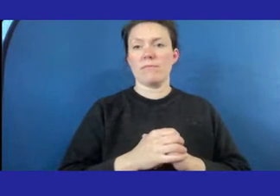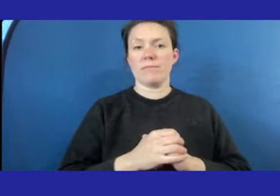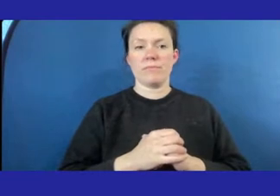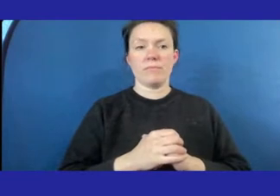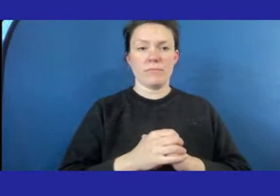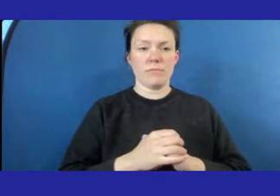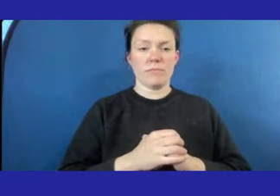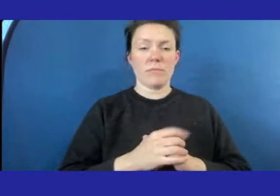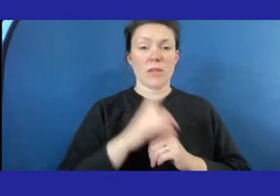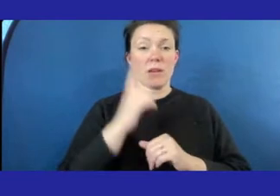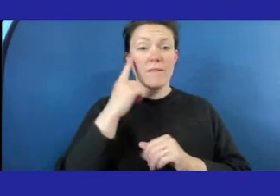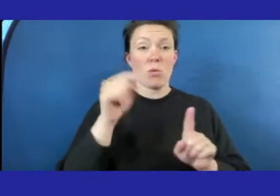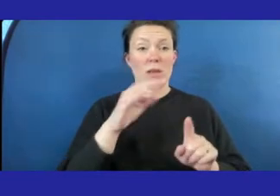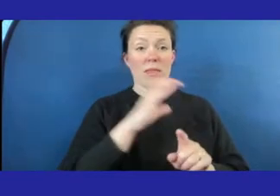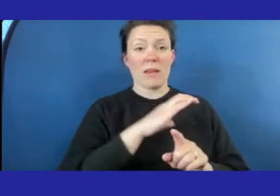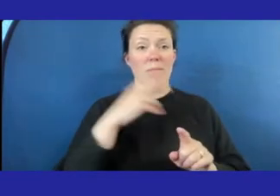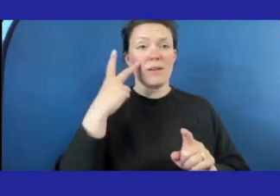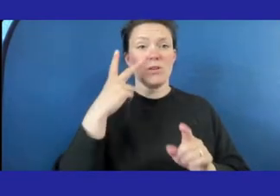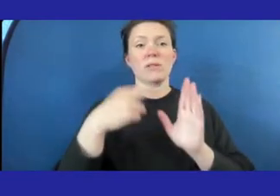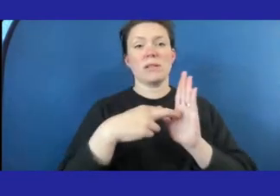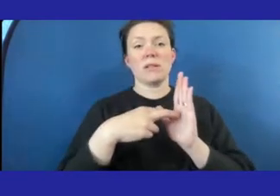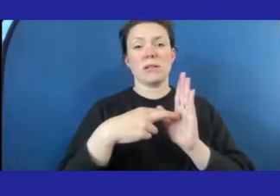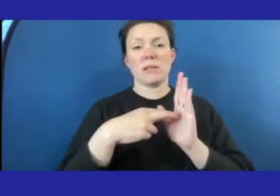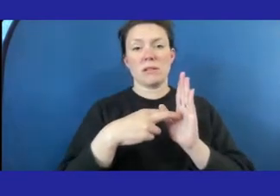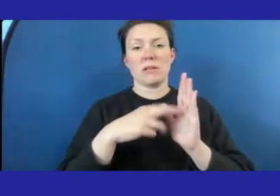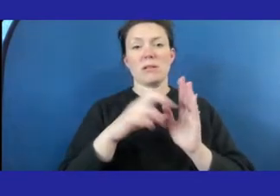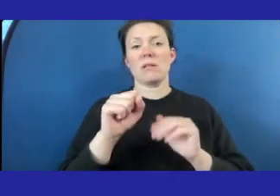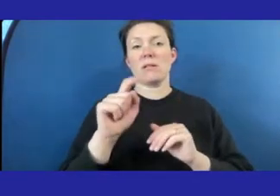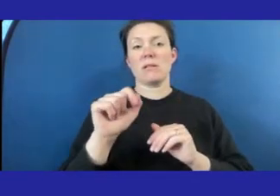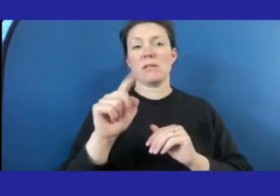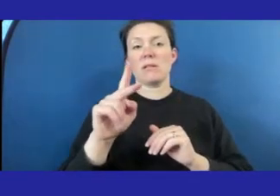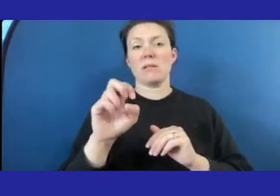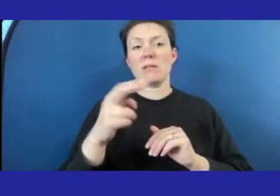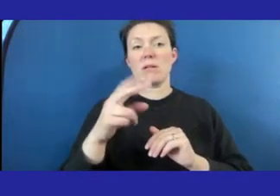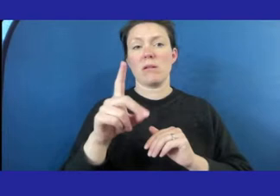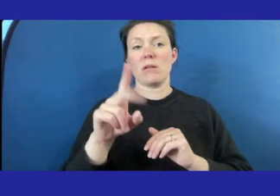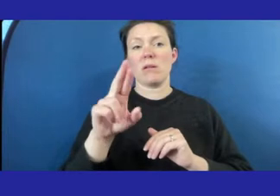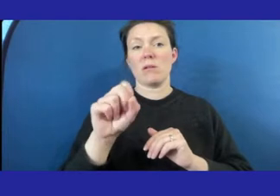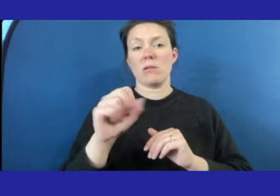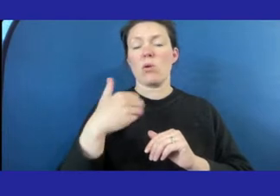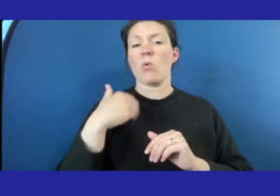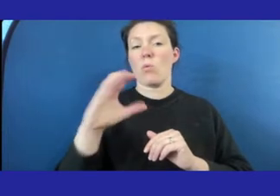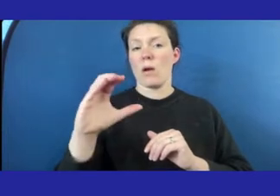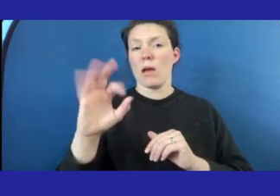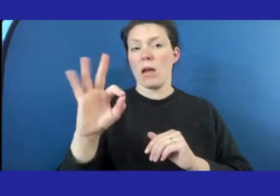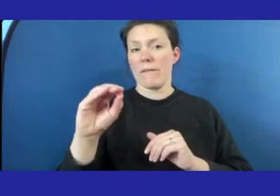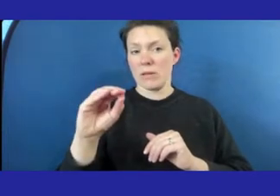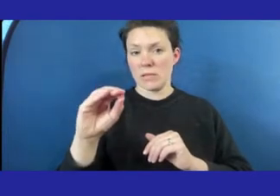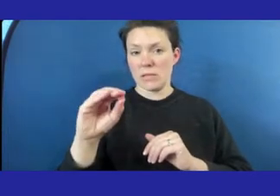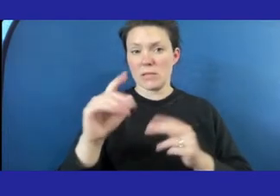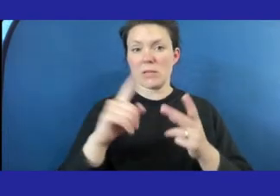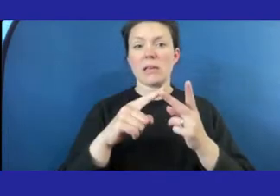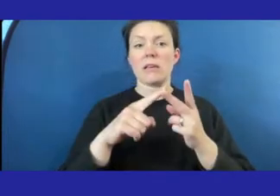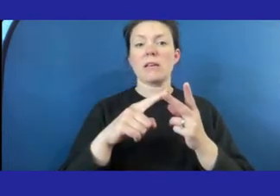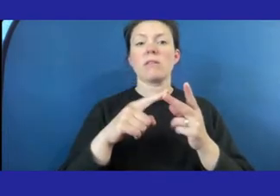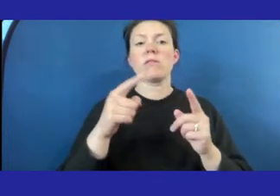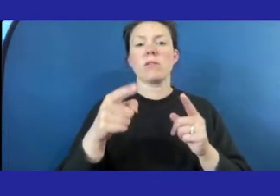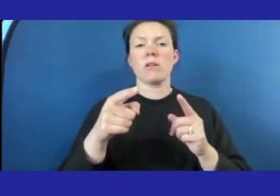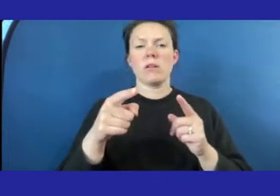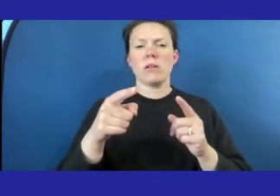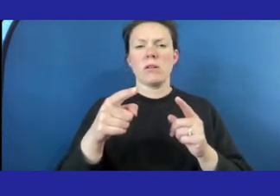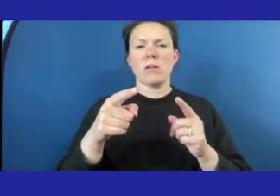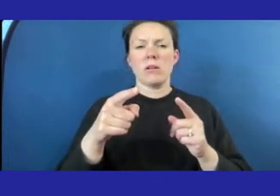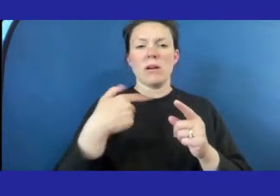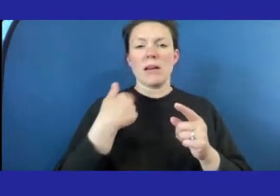Here on our committee, you can see a representation of stakeholders in the process. We had a CFO from a facility, as well as